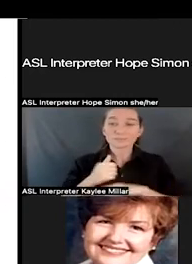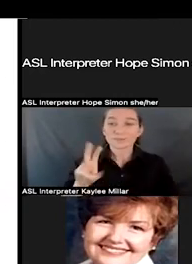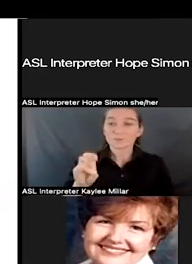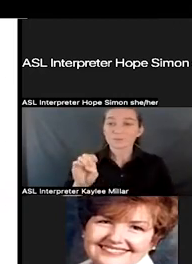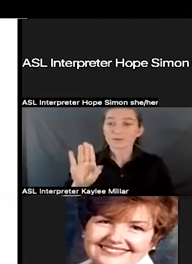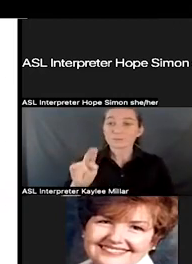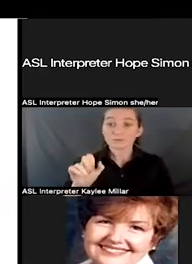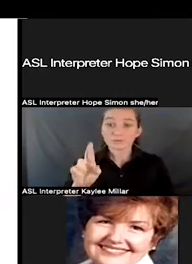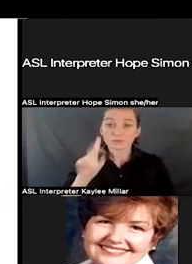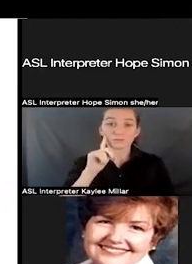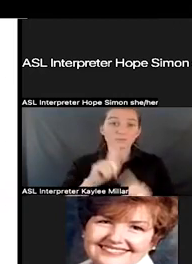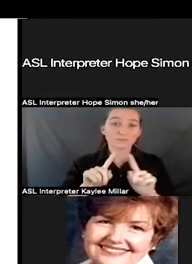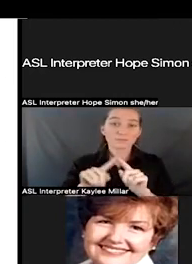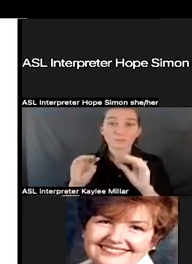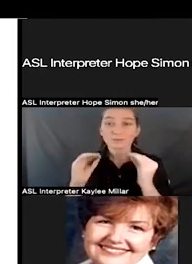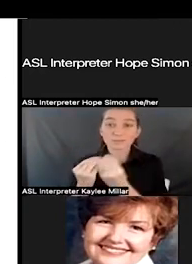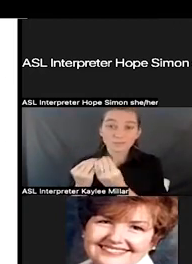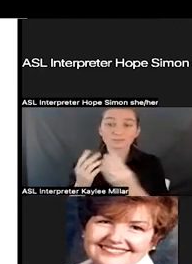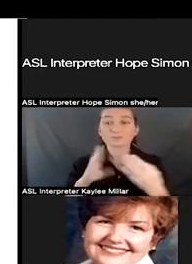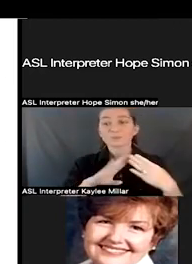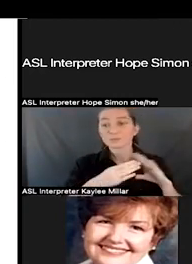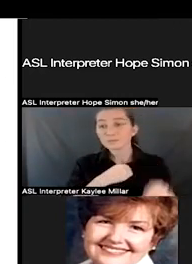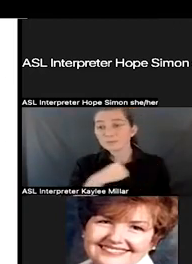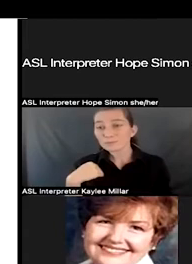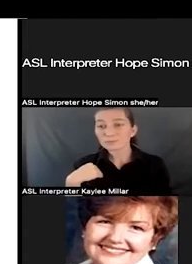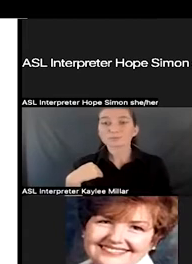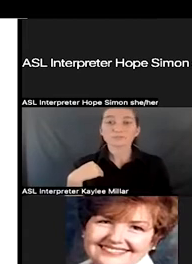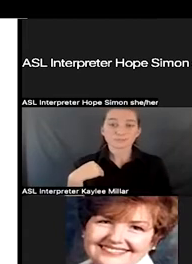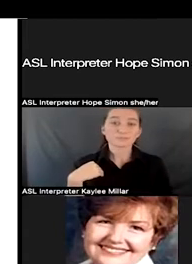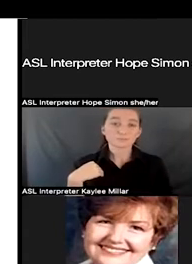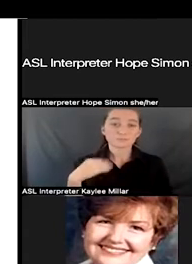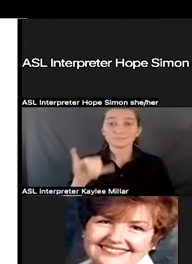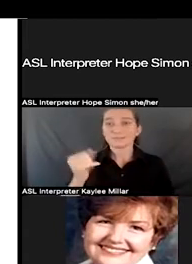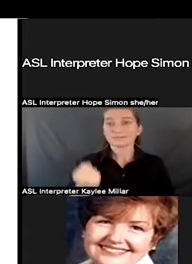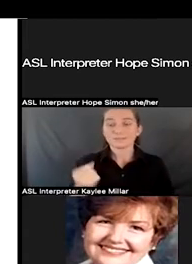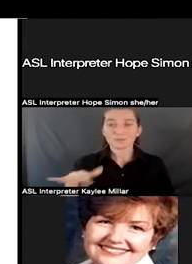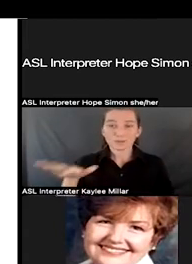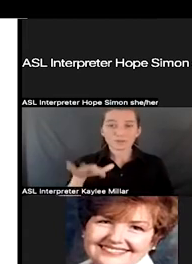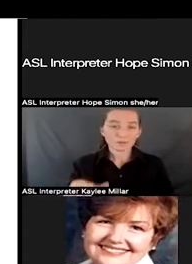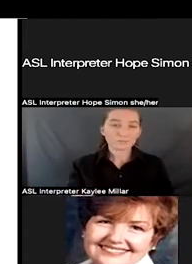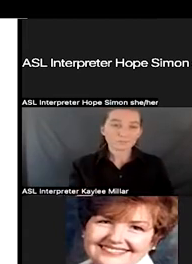organizations and community members and so forth in the southern area.